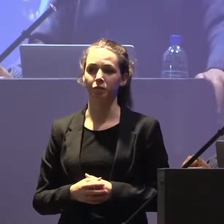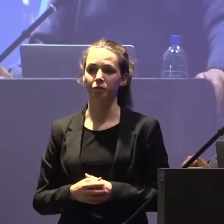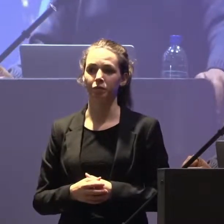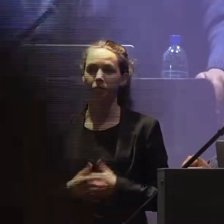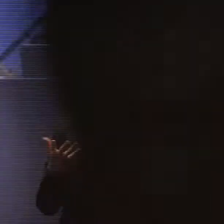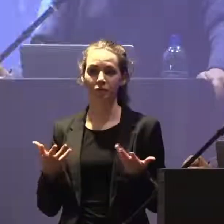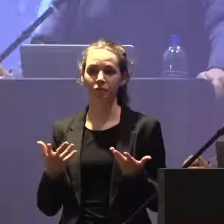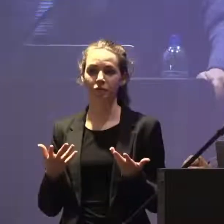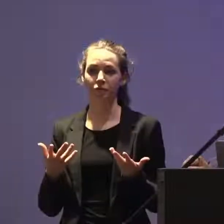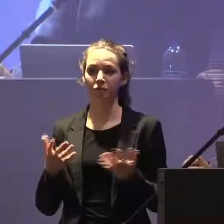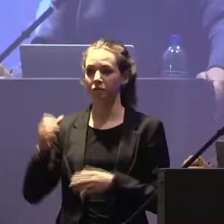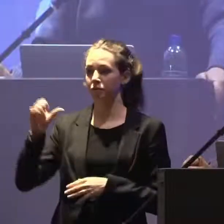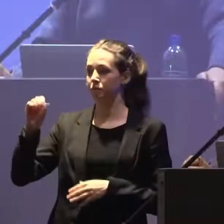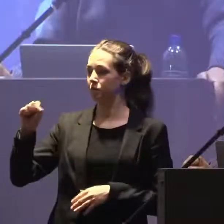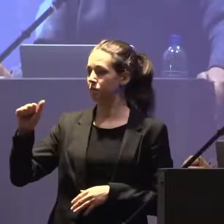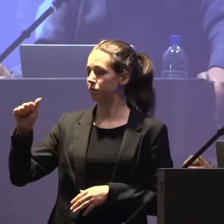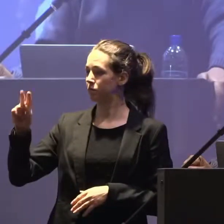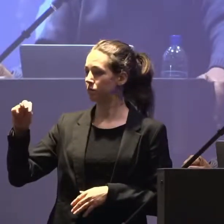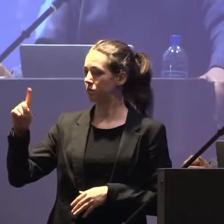SANRAL